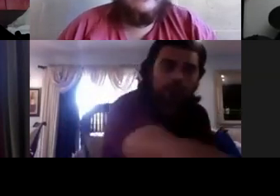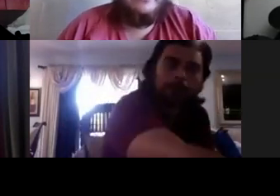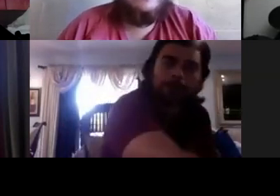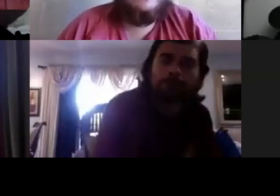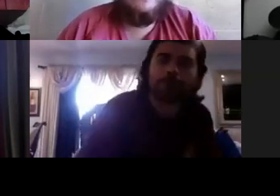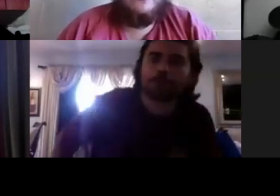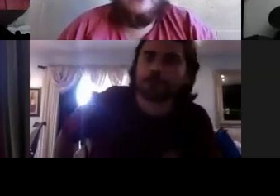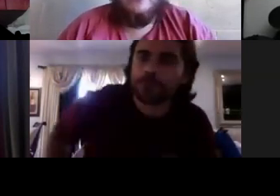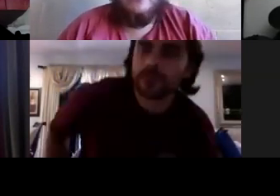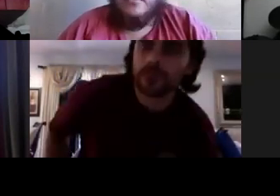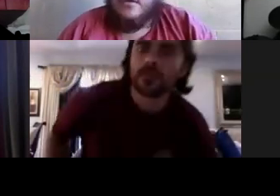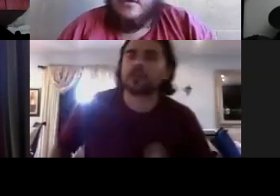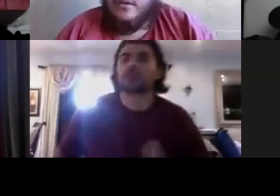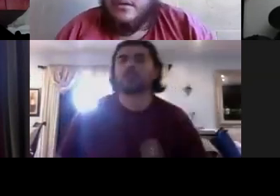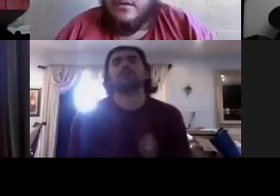Thank you.